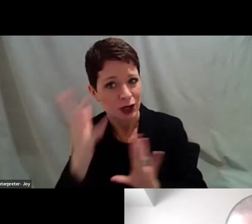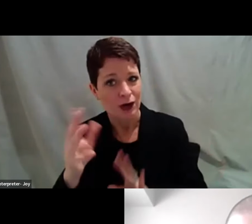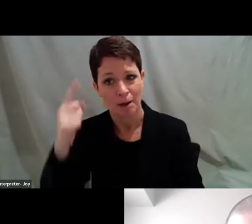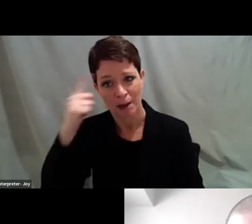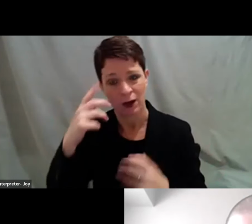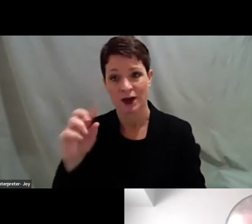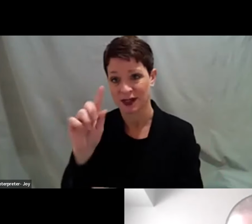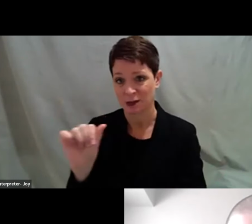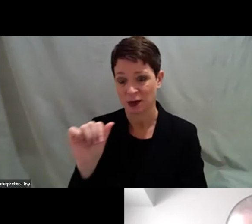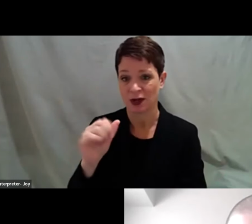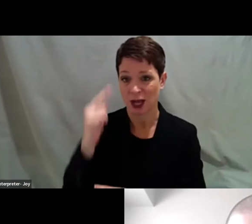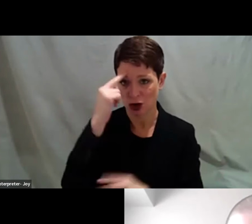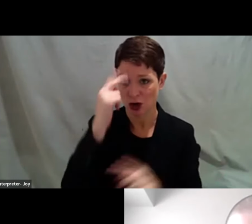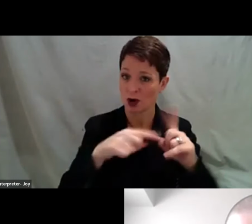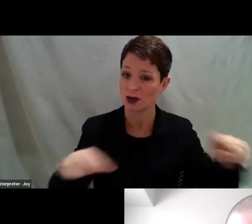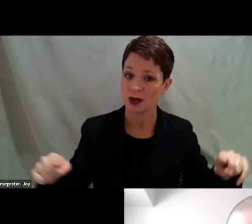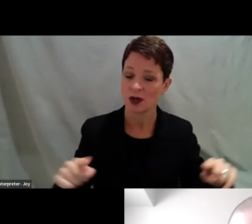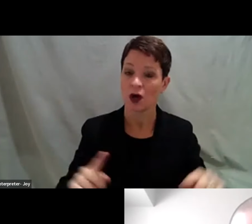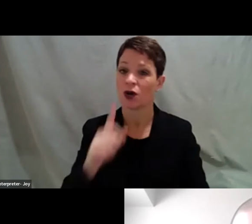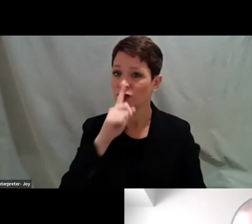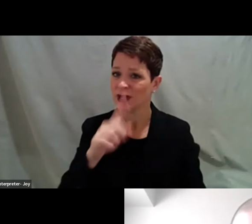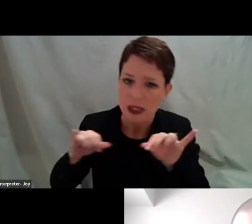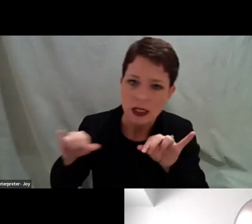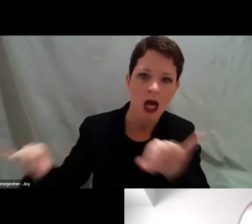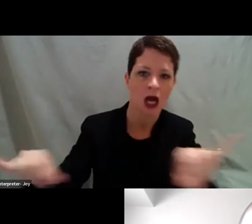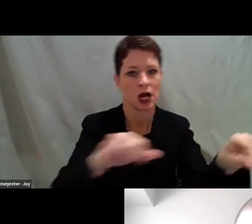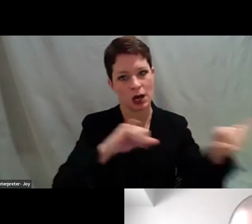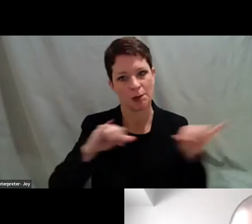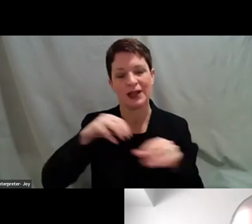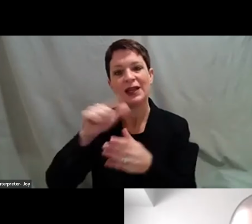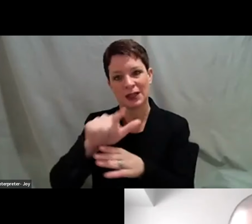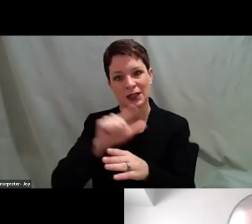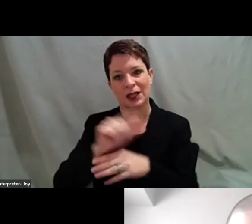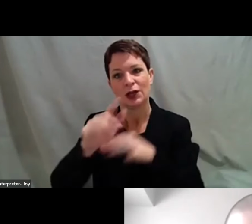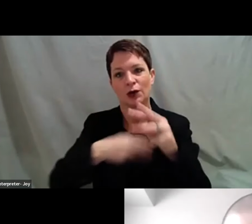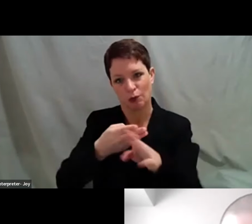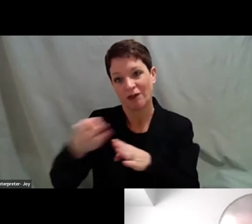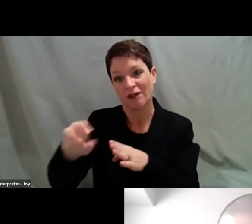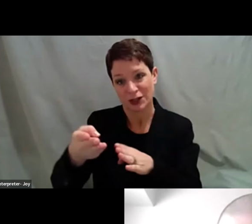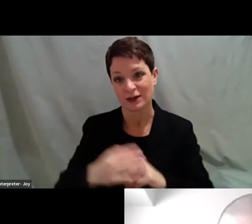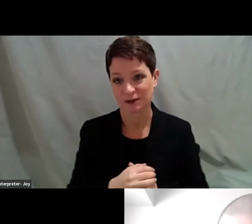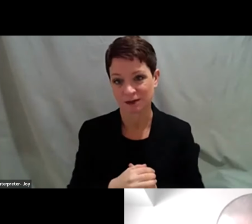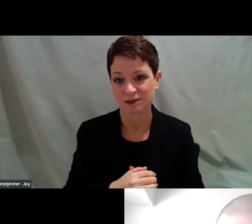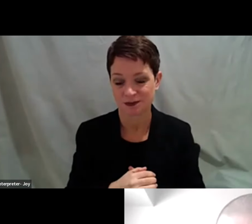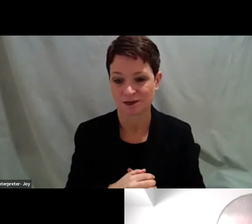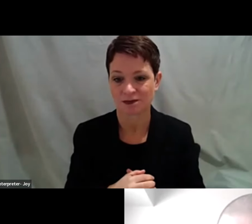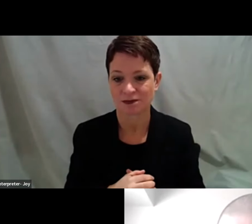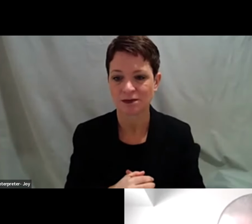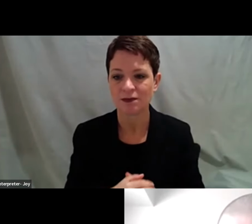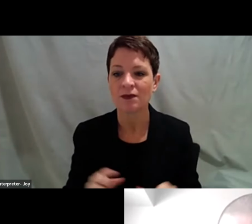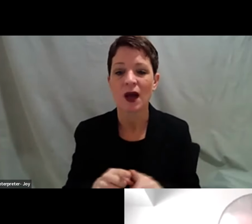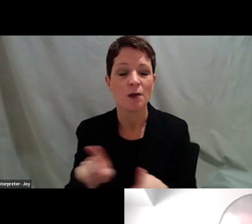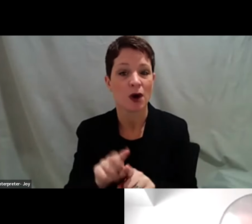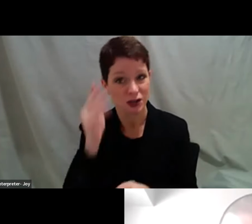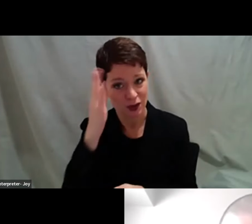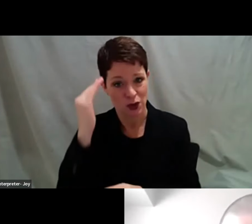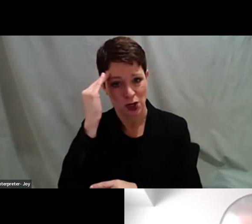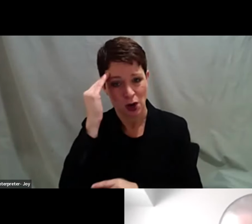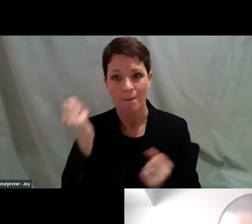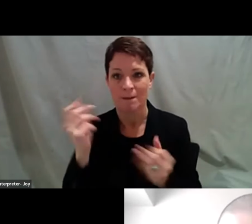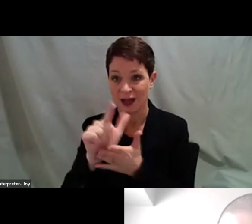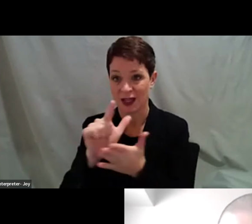disabilities and neurodivergence are incredibly common in the legal profession. And I'm also really aware that there are many law